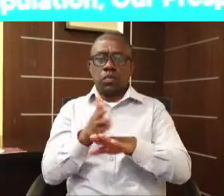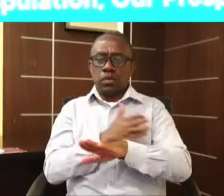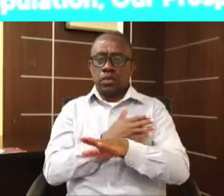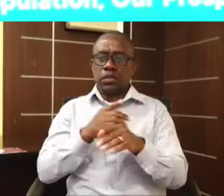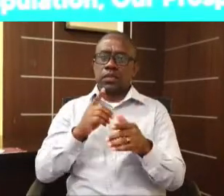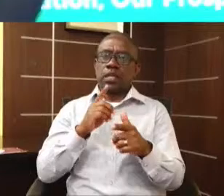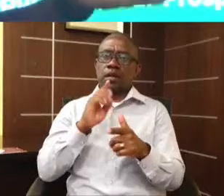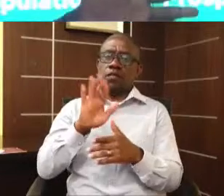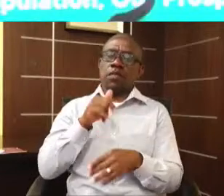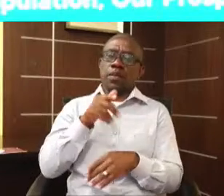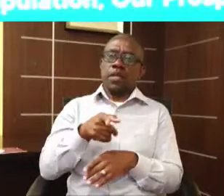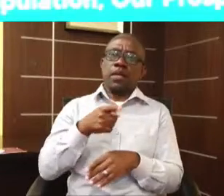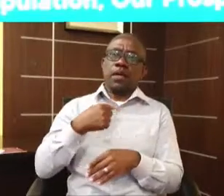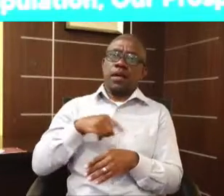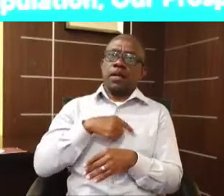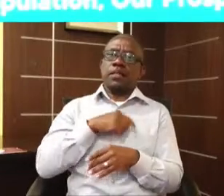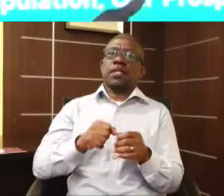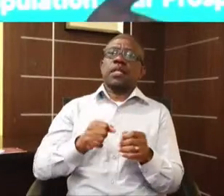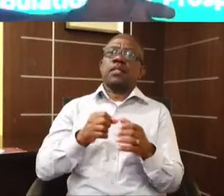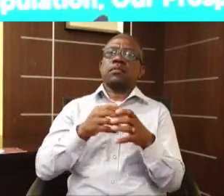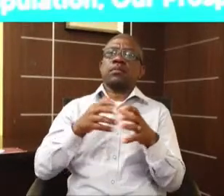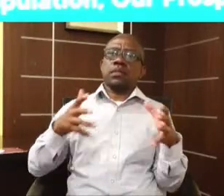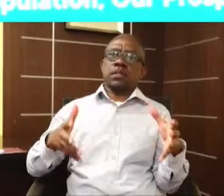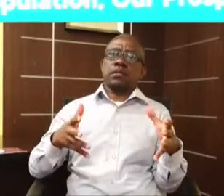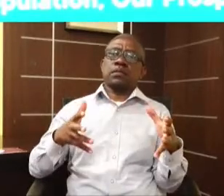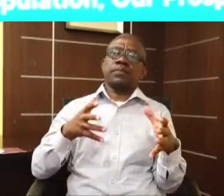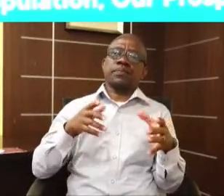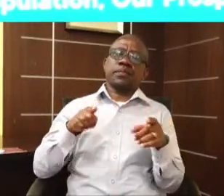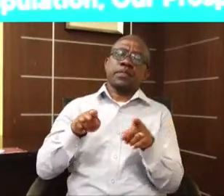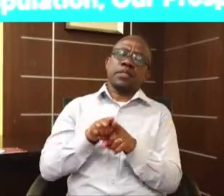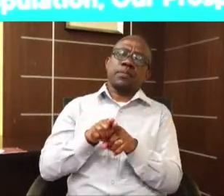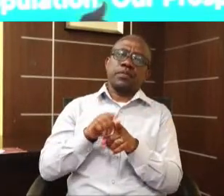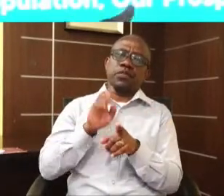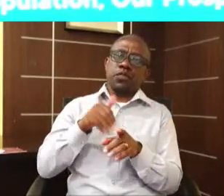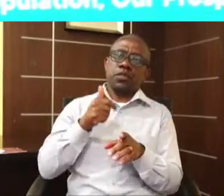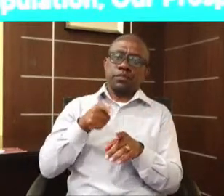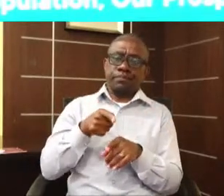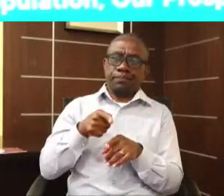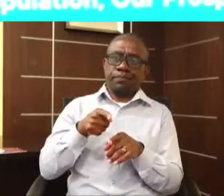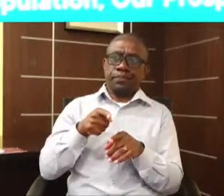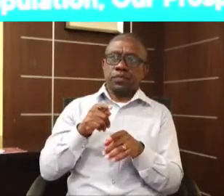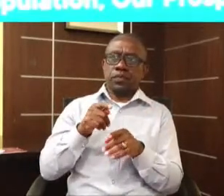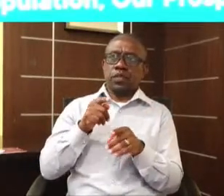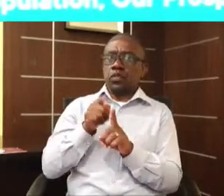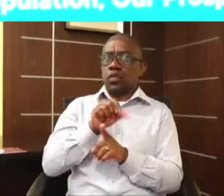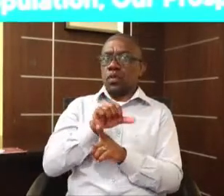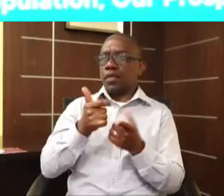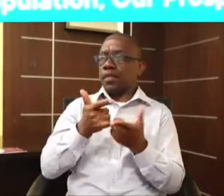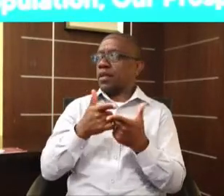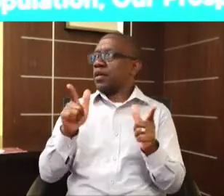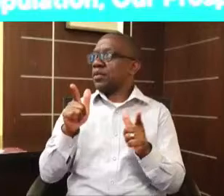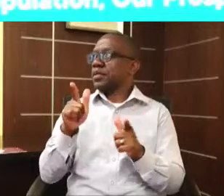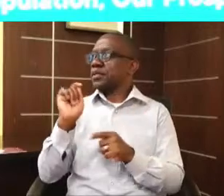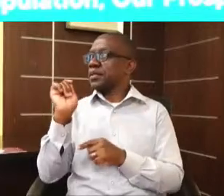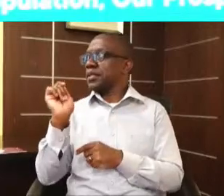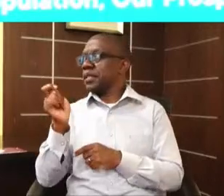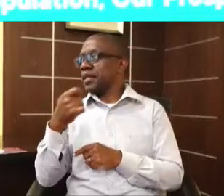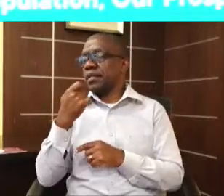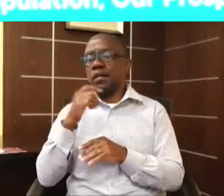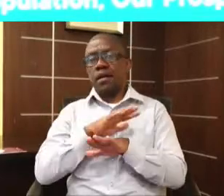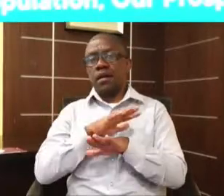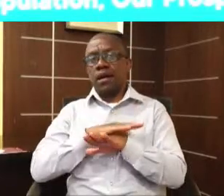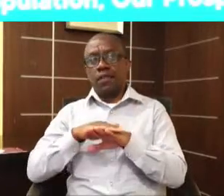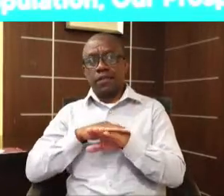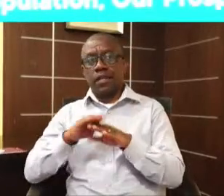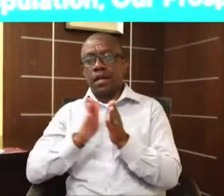can scale, I would say, in a simple word. We can scale to other main languages in Kenya, Africa,